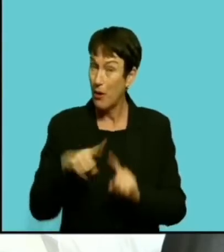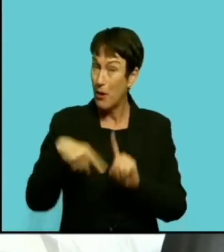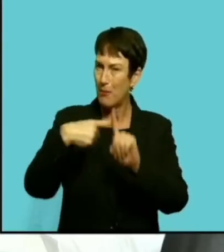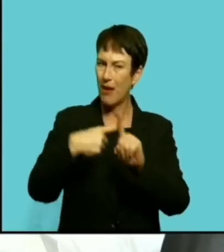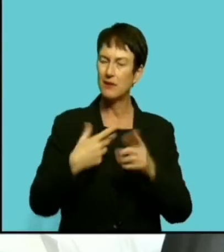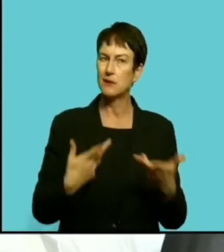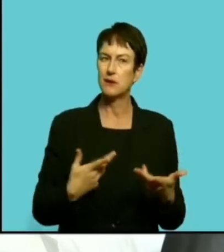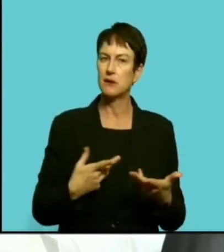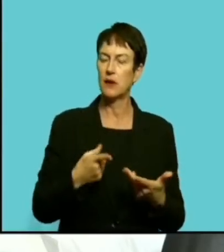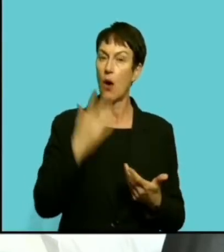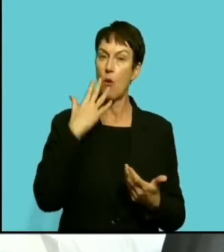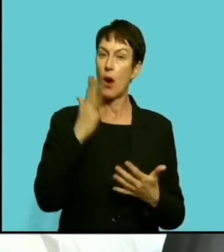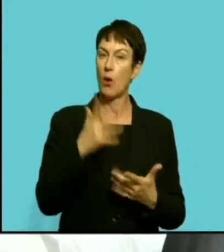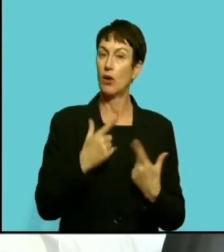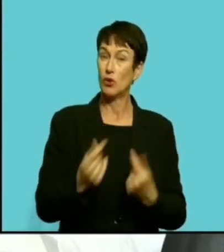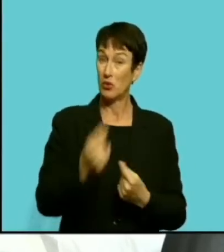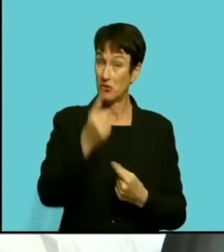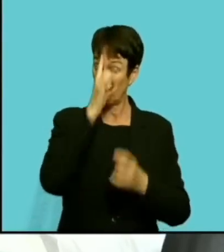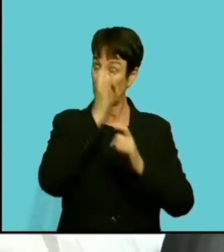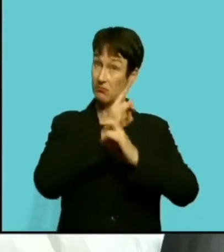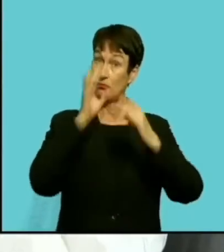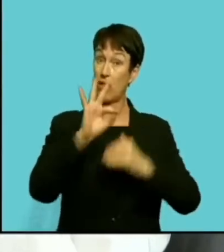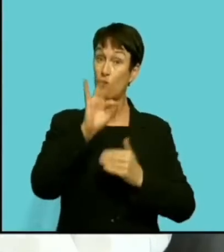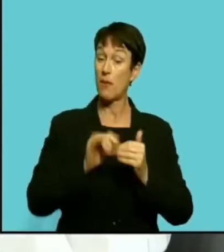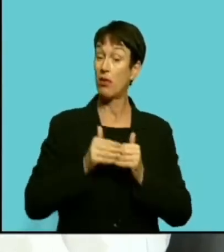place in 3 months?